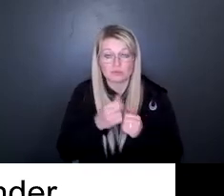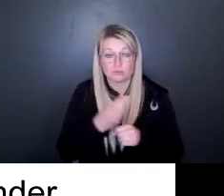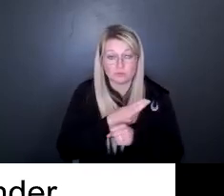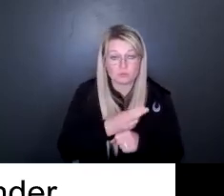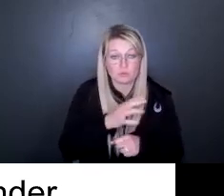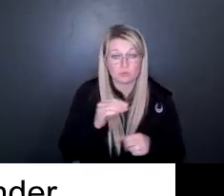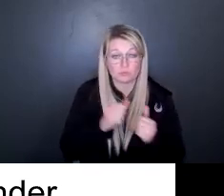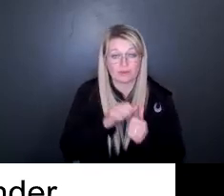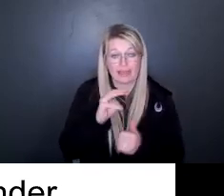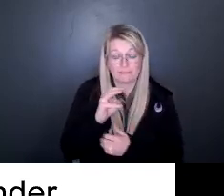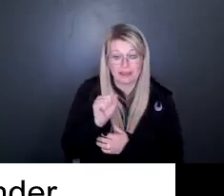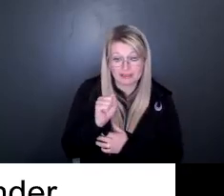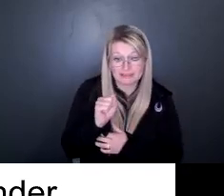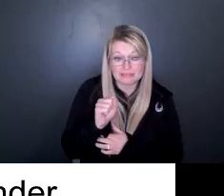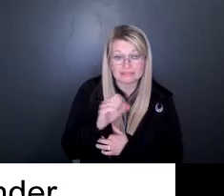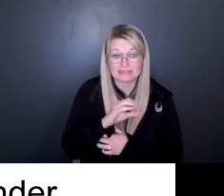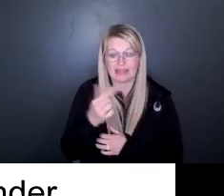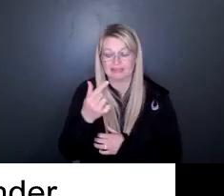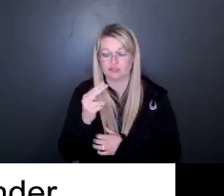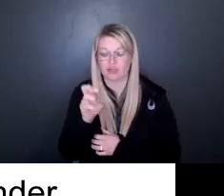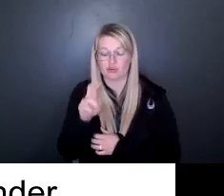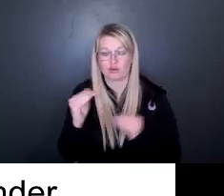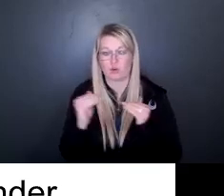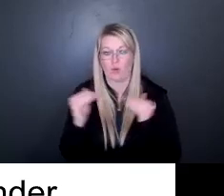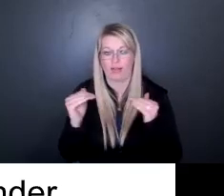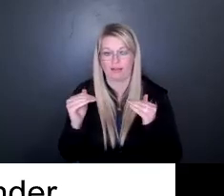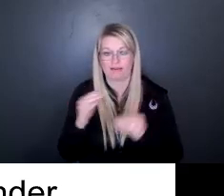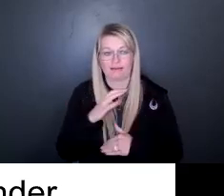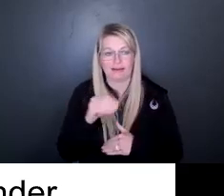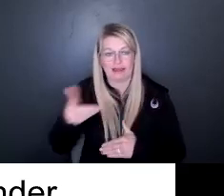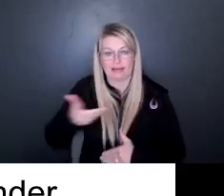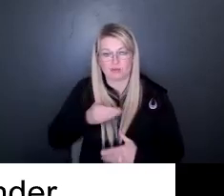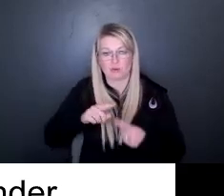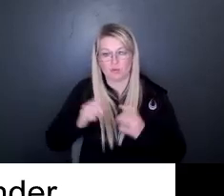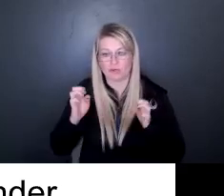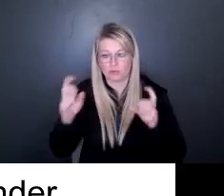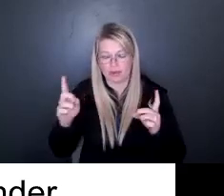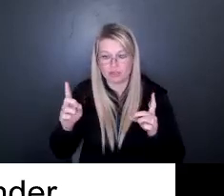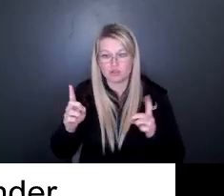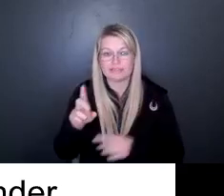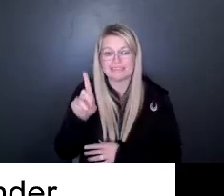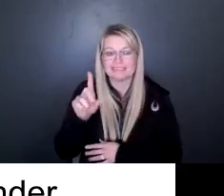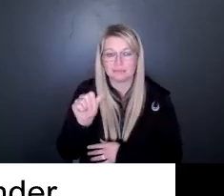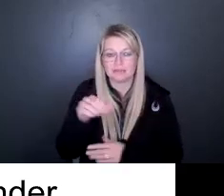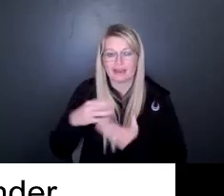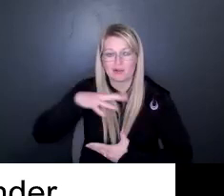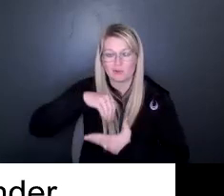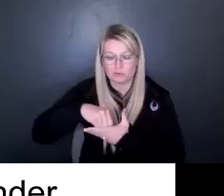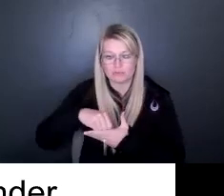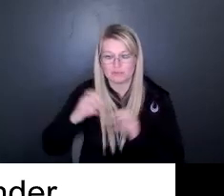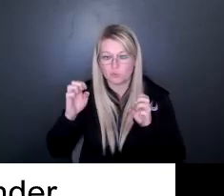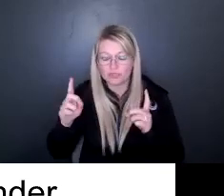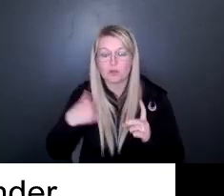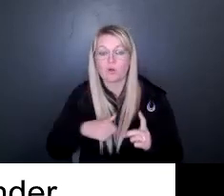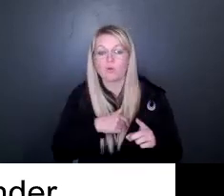with respect to gender equality in and through education, disability, and inclusive education. And